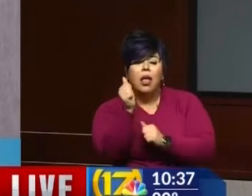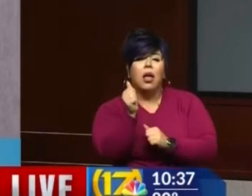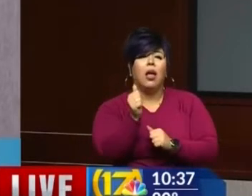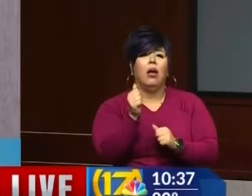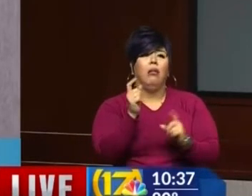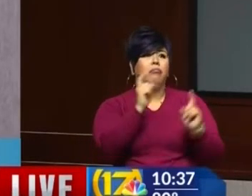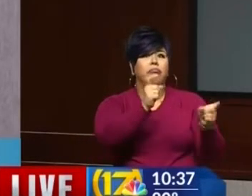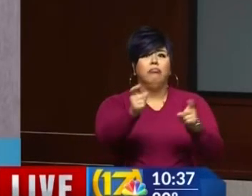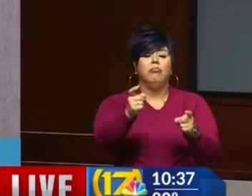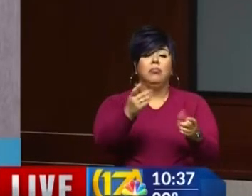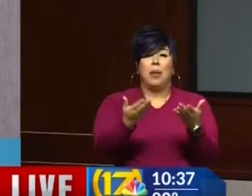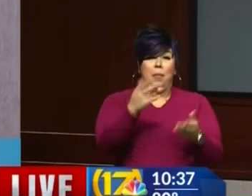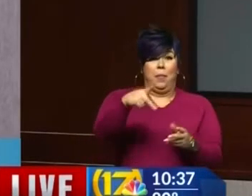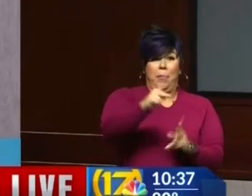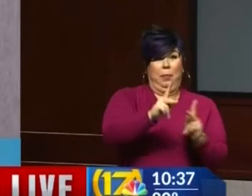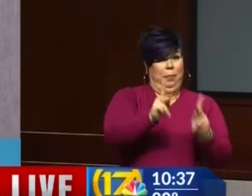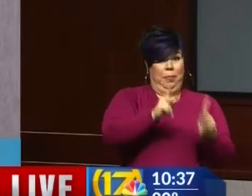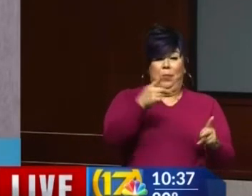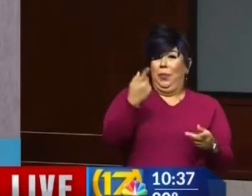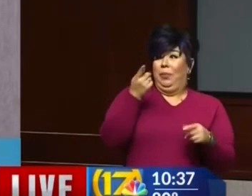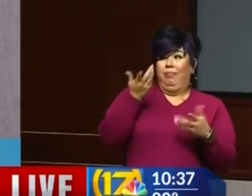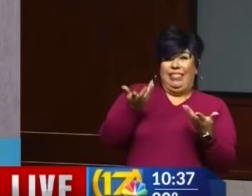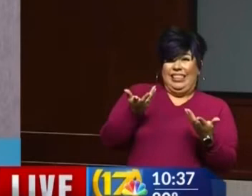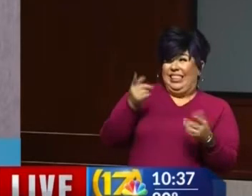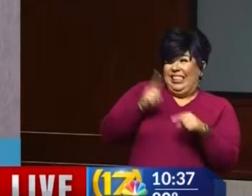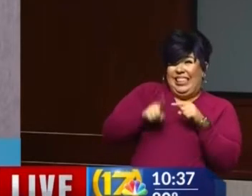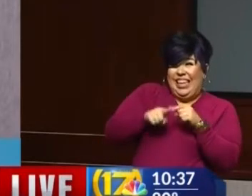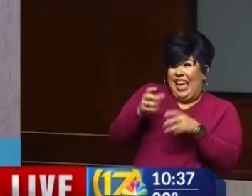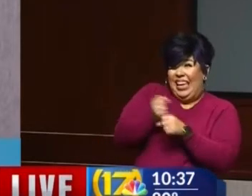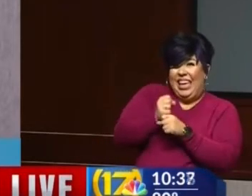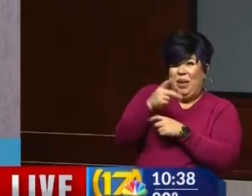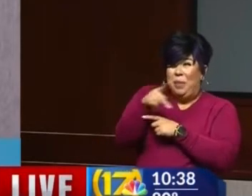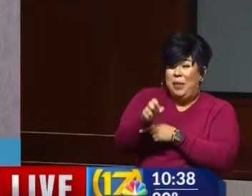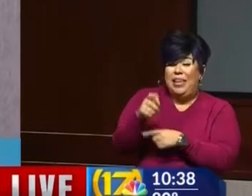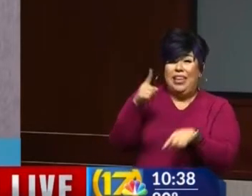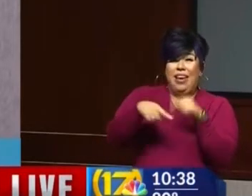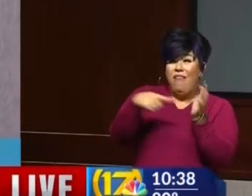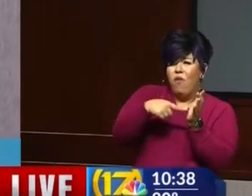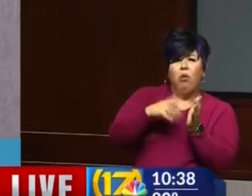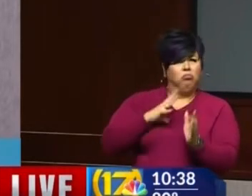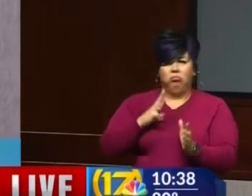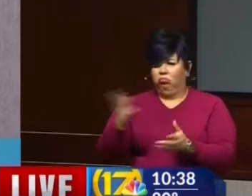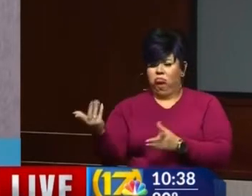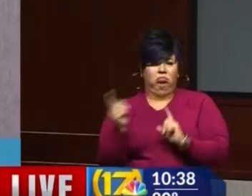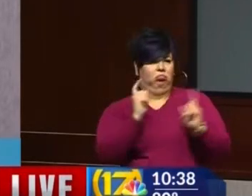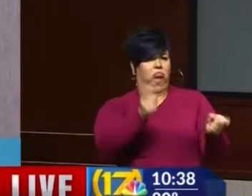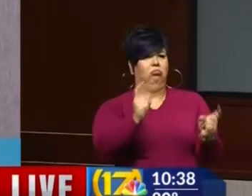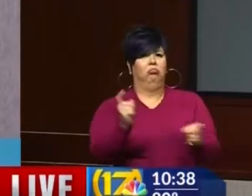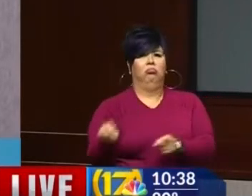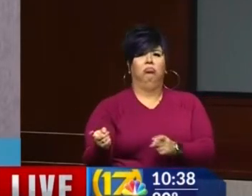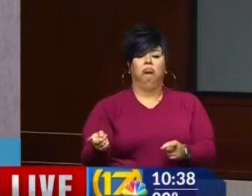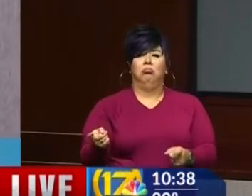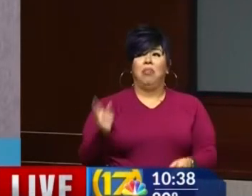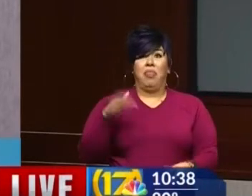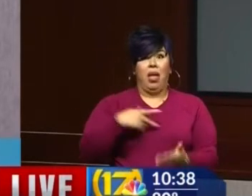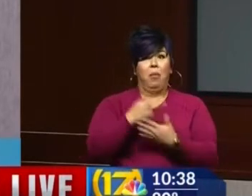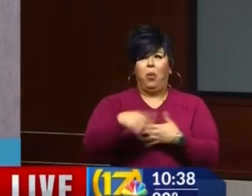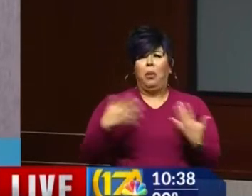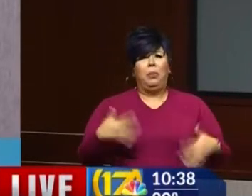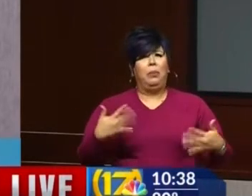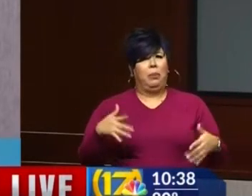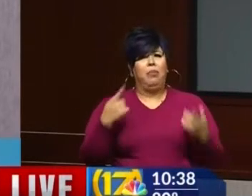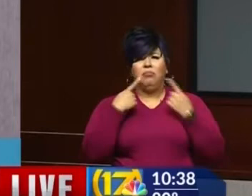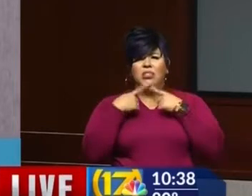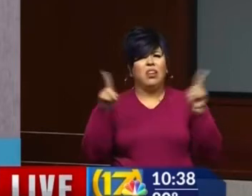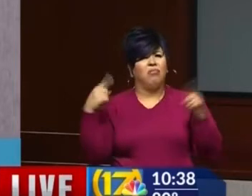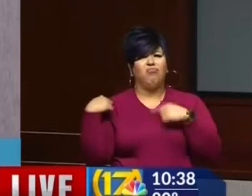not have the ability to get that or afford it. That program has been quite successful. It's not just going